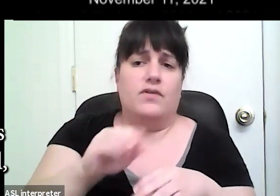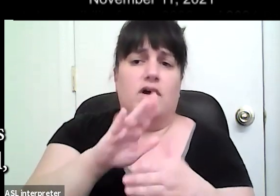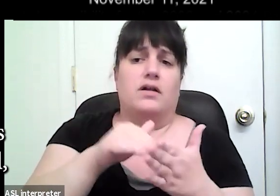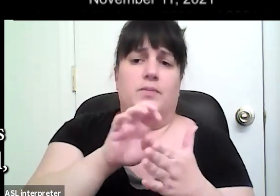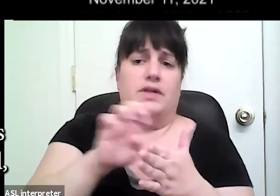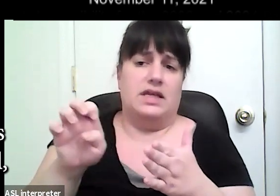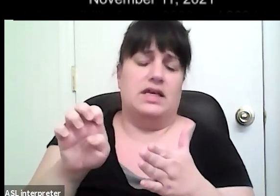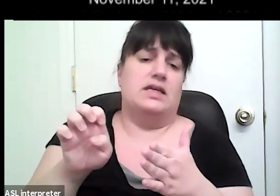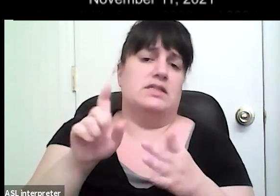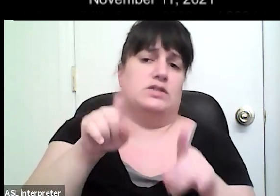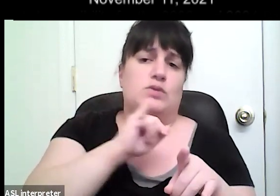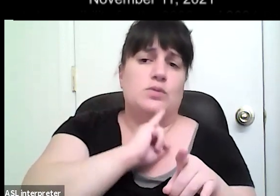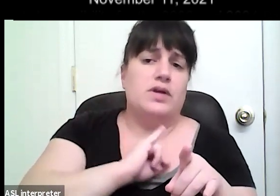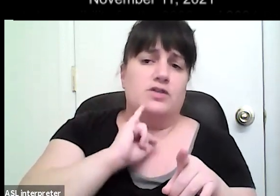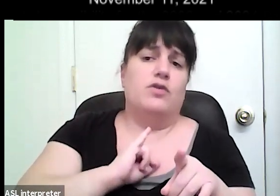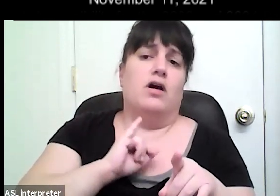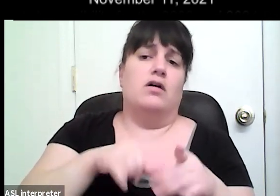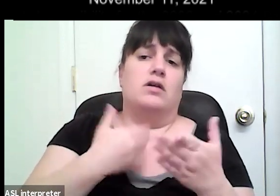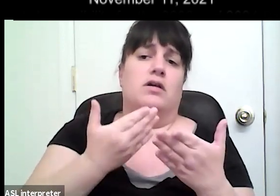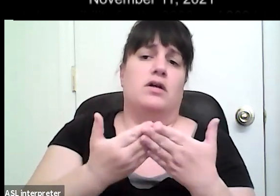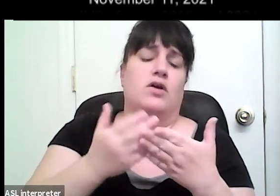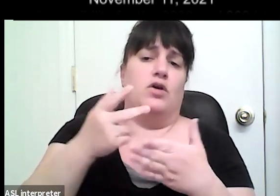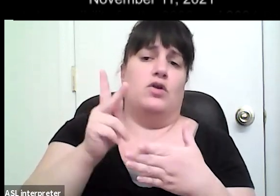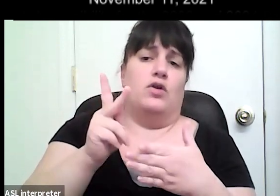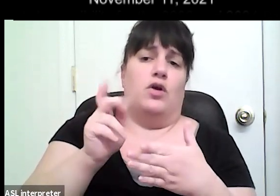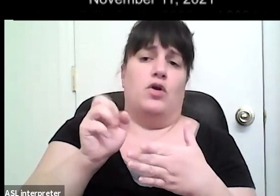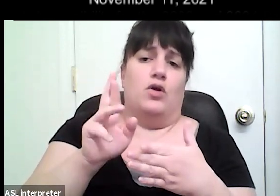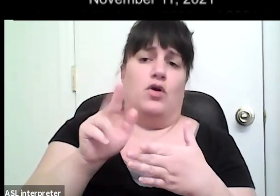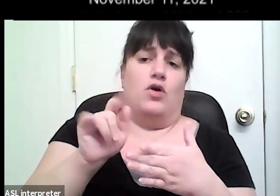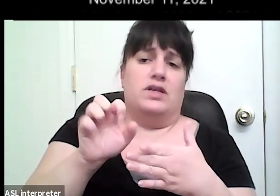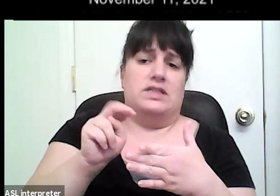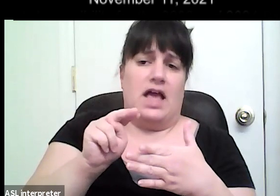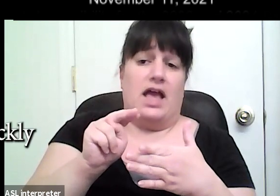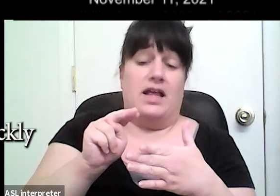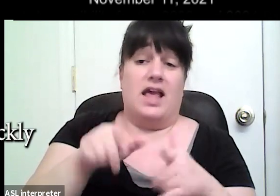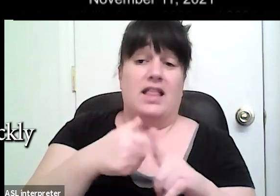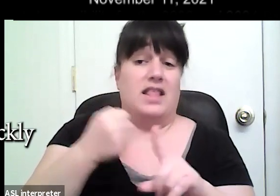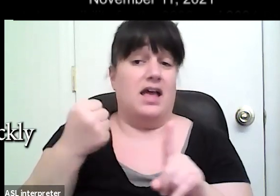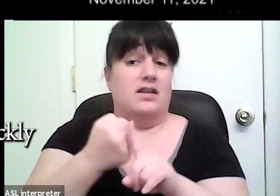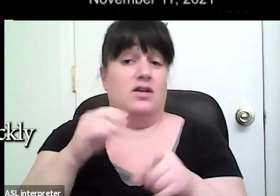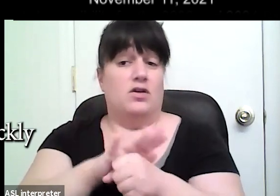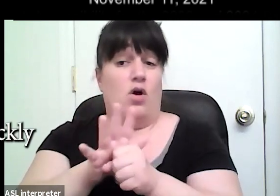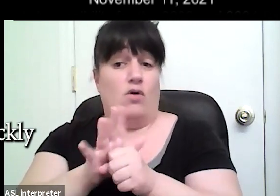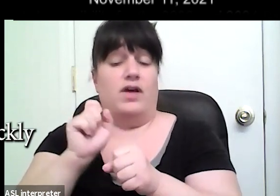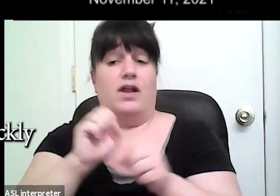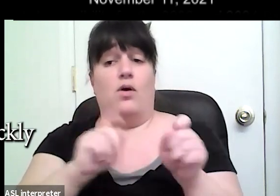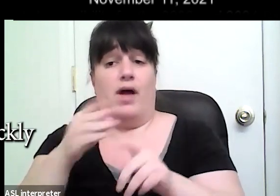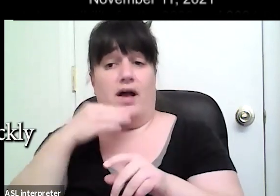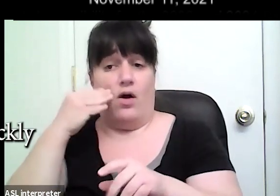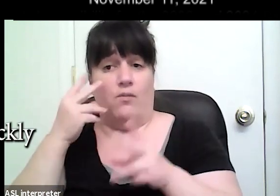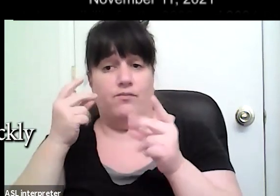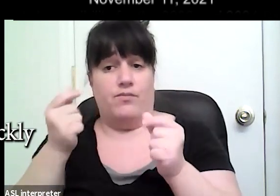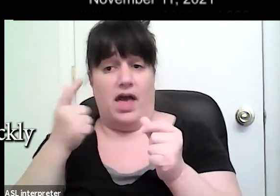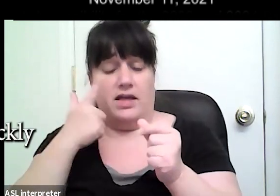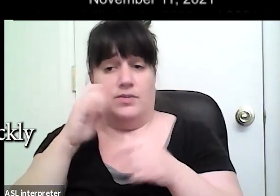and Israel, and ended up in Kurdistan, at which point COVID hit, and I had to scurry back home really quickly before